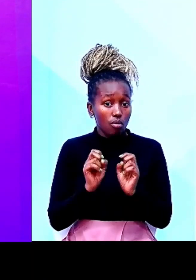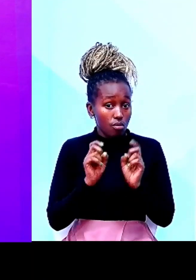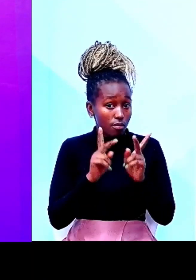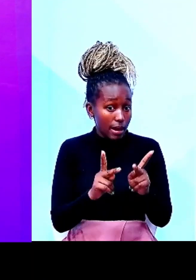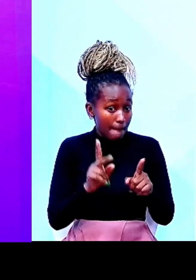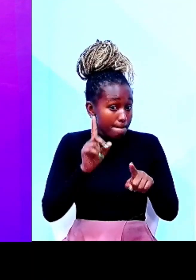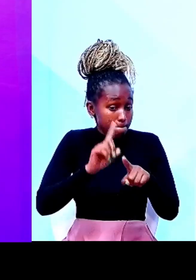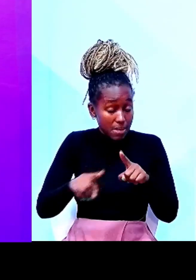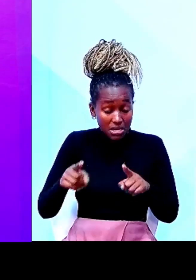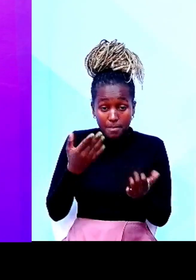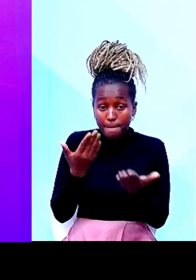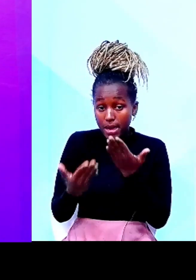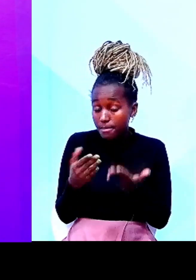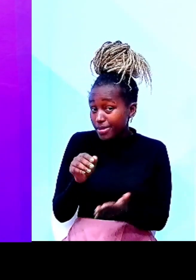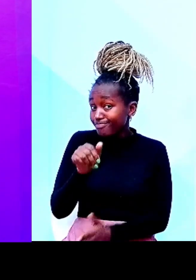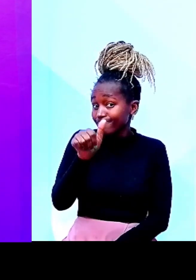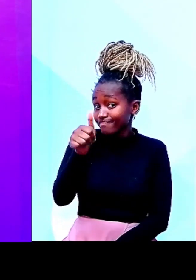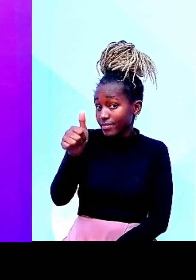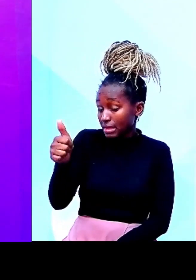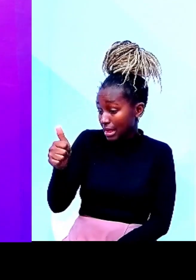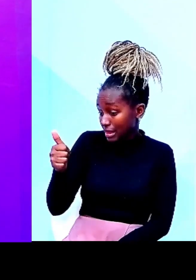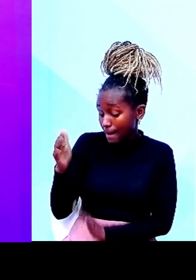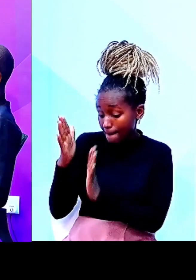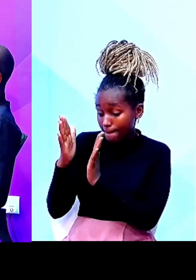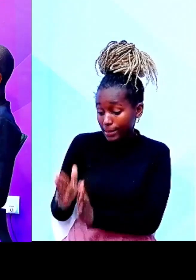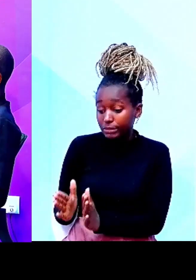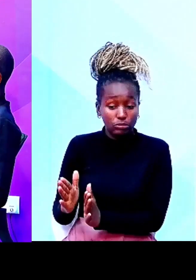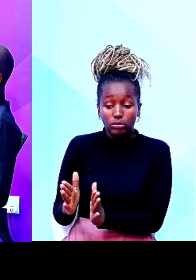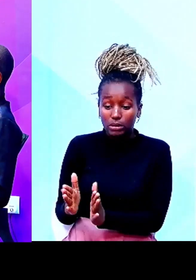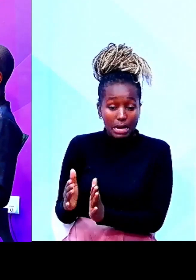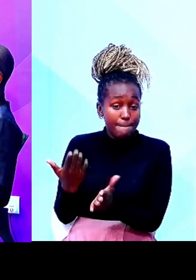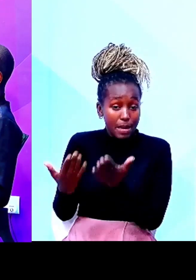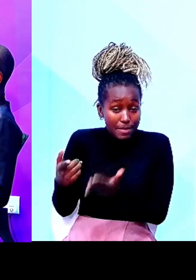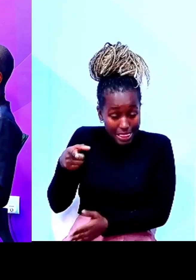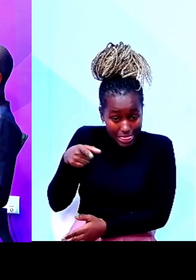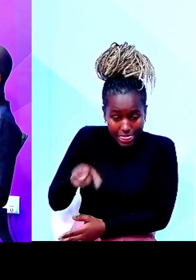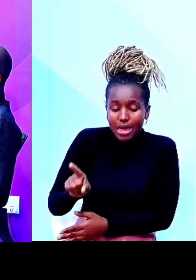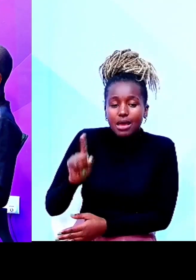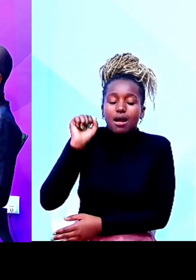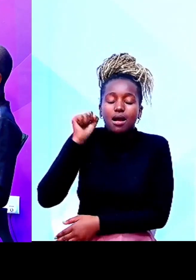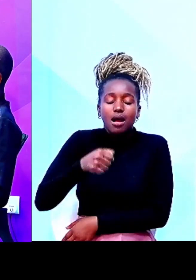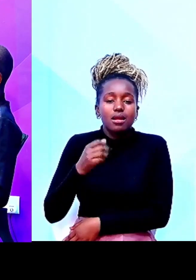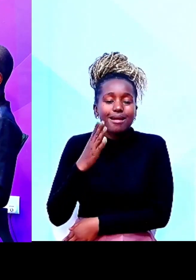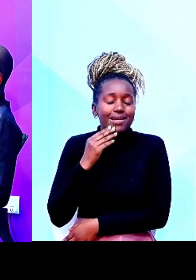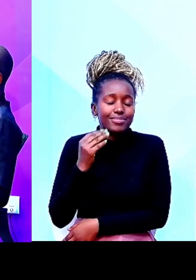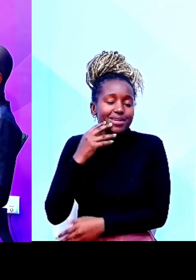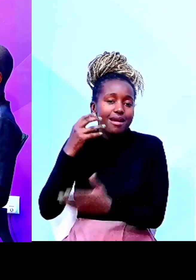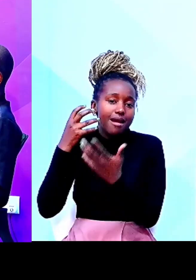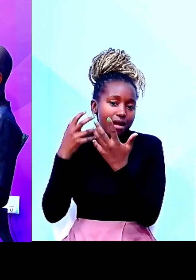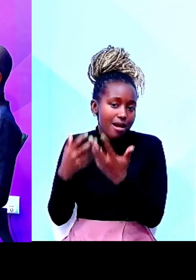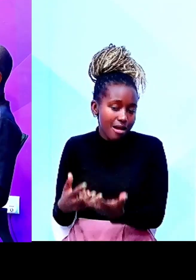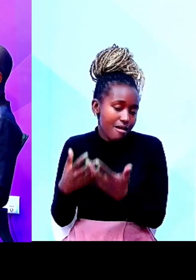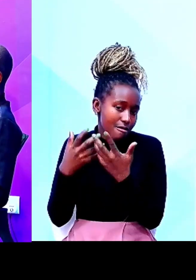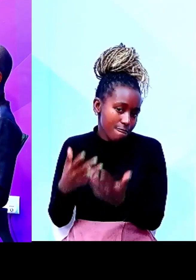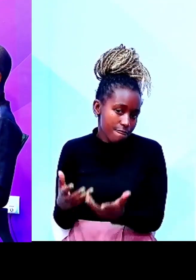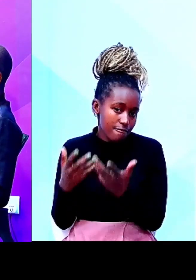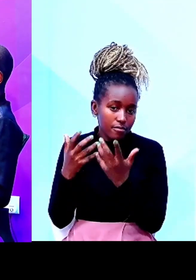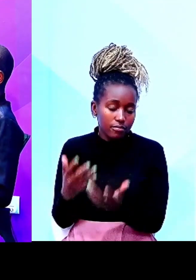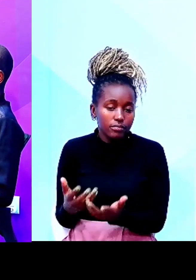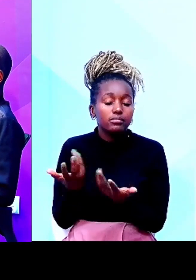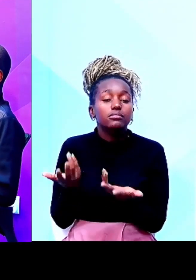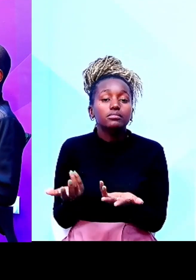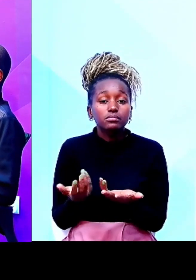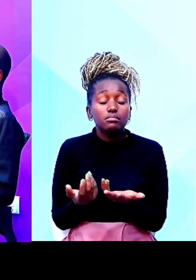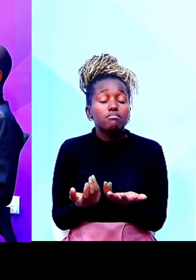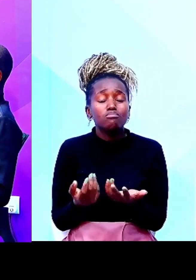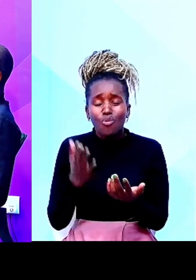for another person it can be. So there's a variation. Yeah, it varies from person